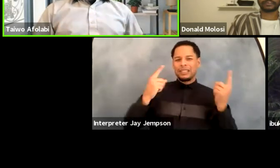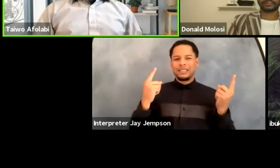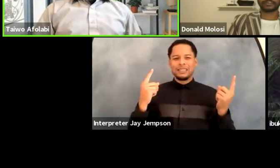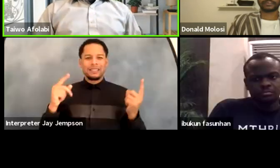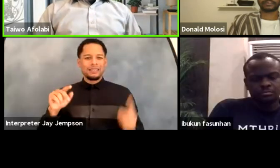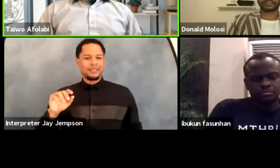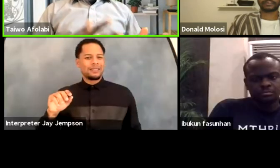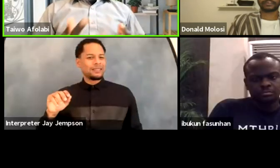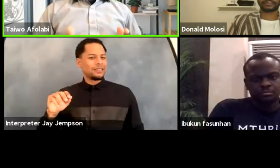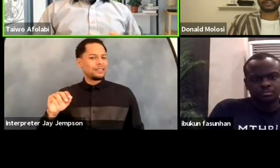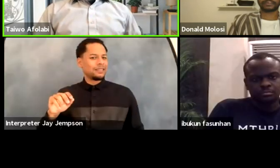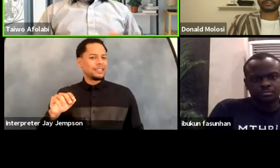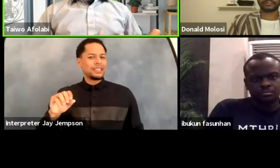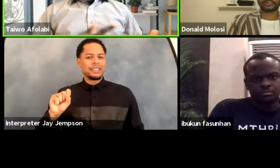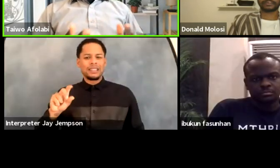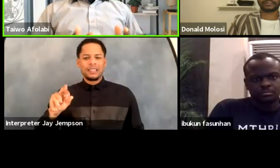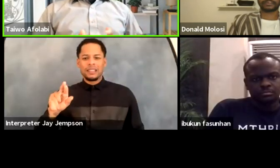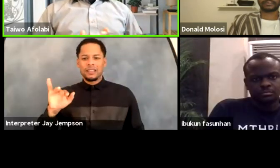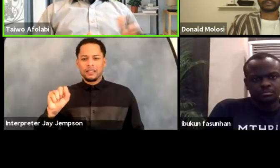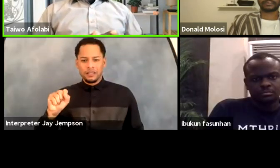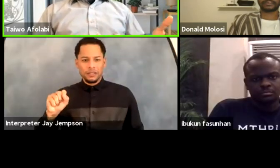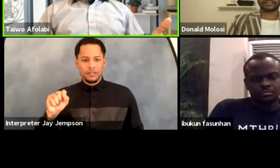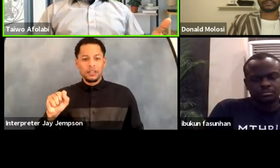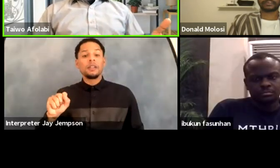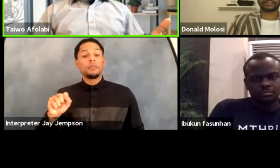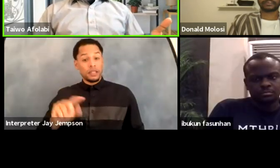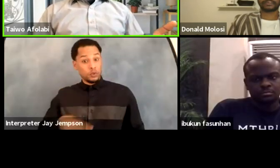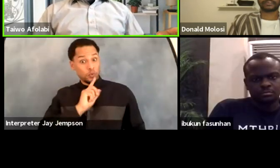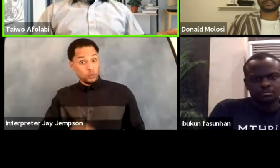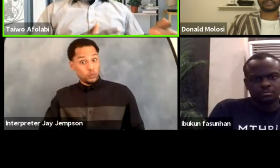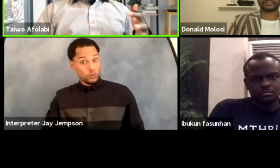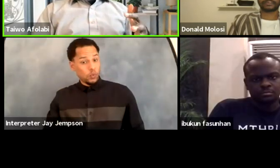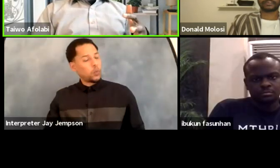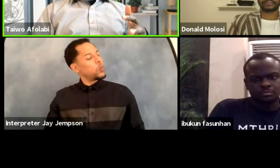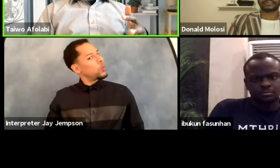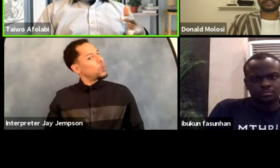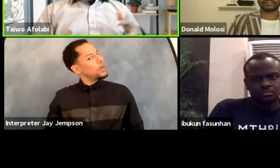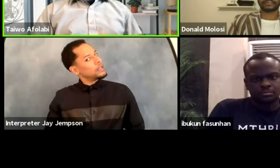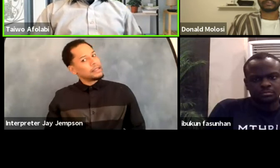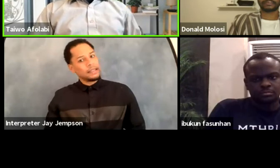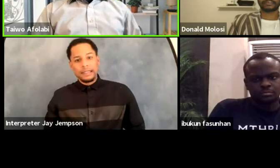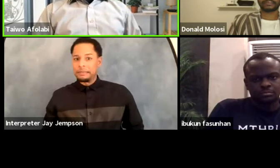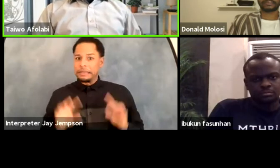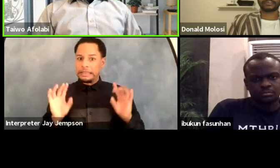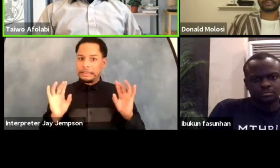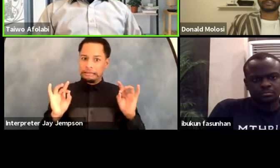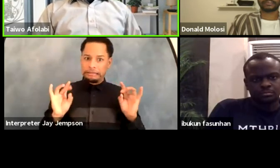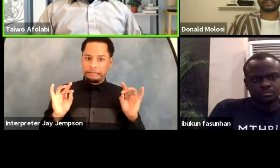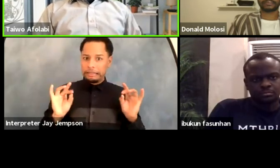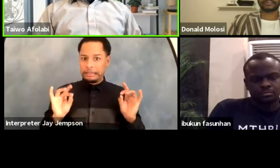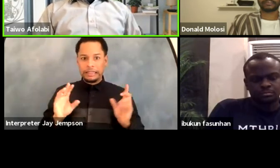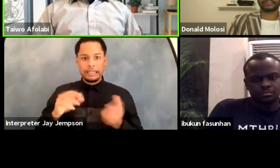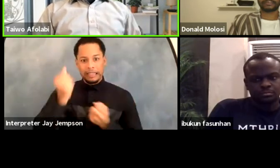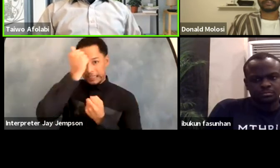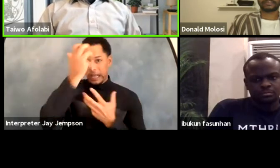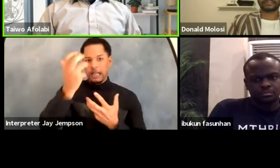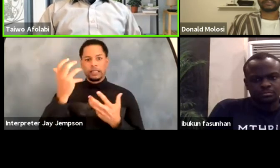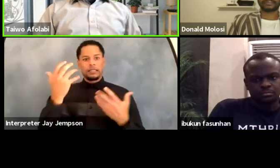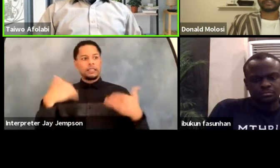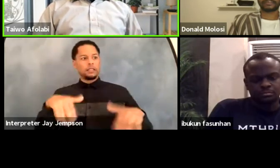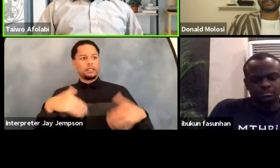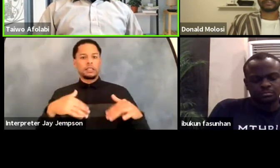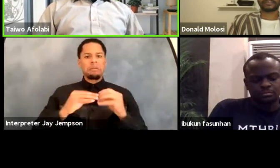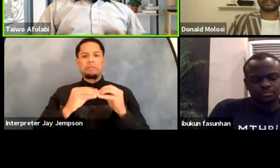idea of decolonization can be contentious, depending on who is talking about it, where you're talking about it, and different things like